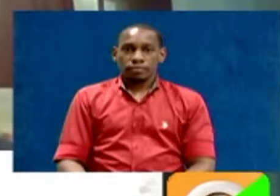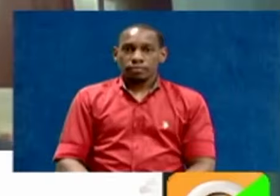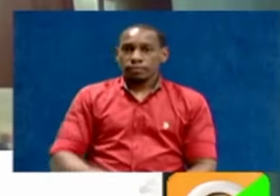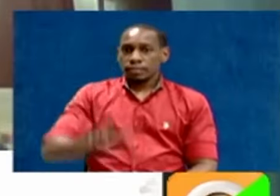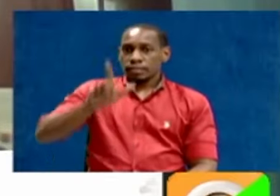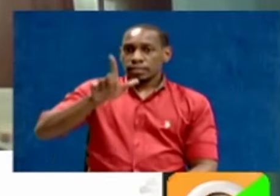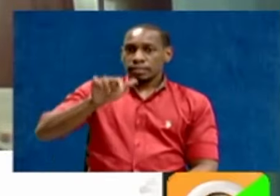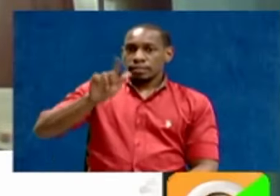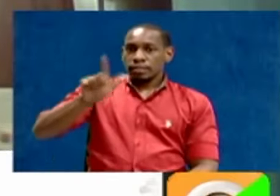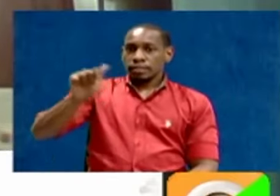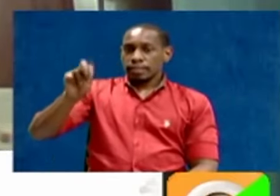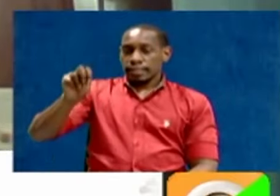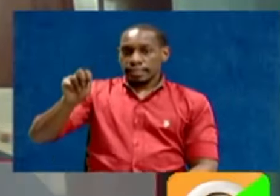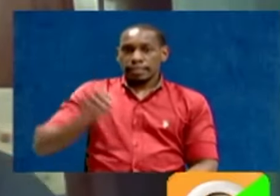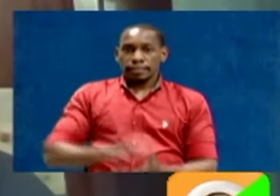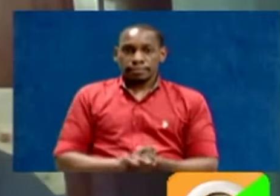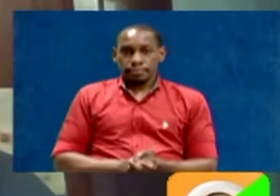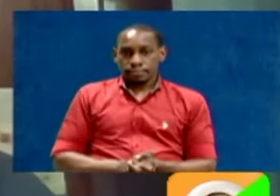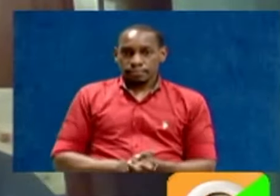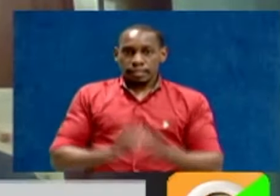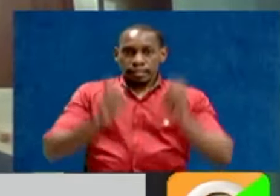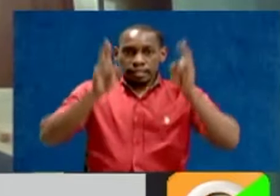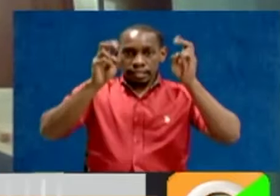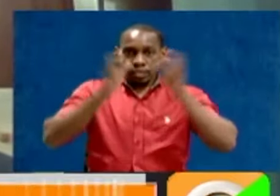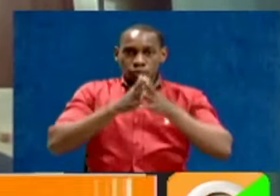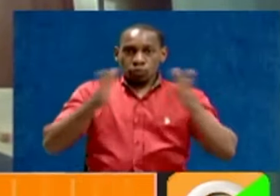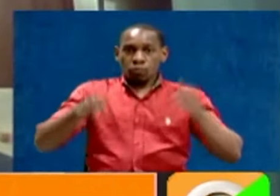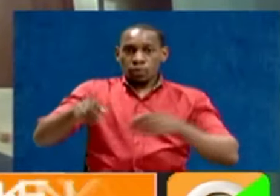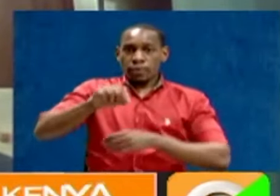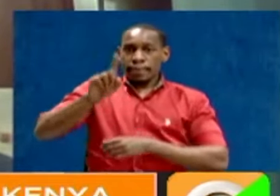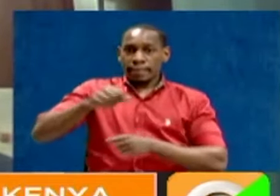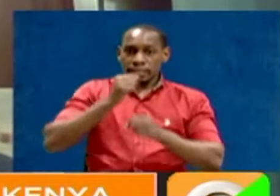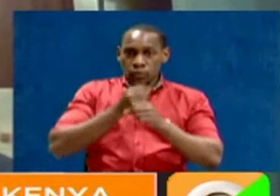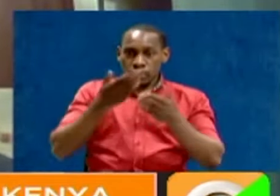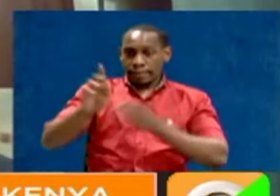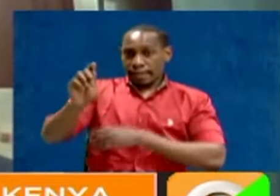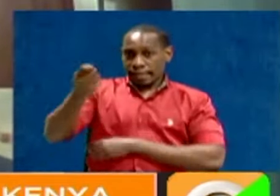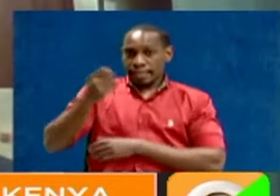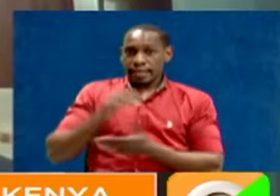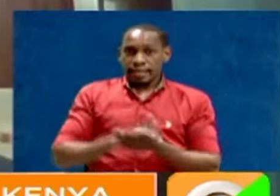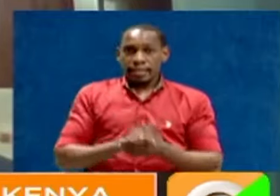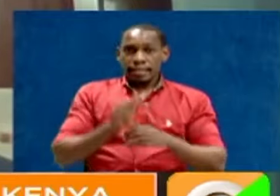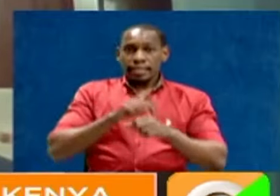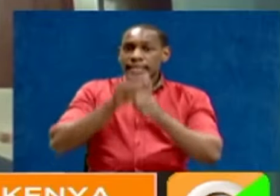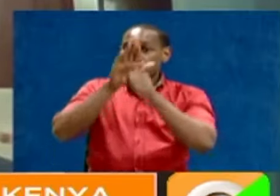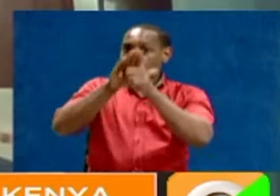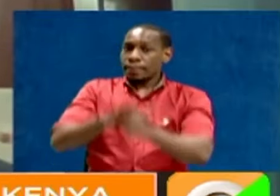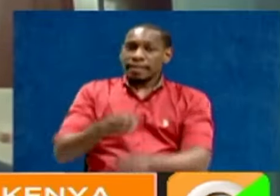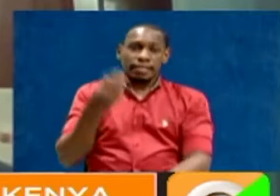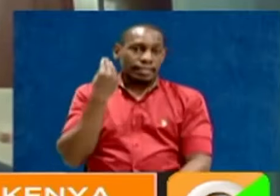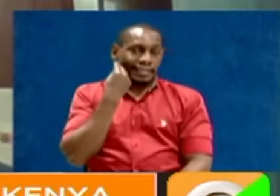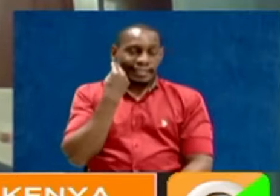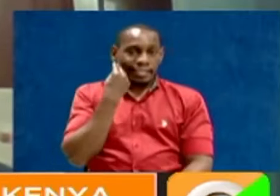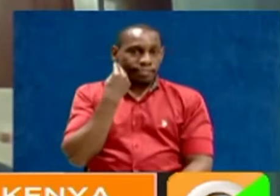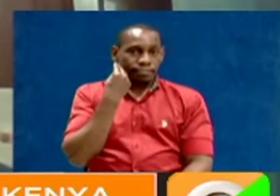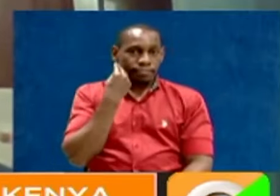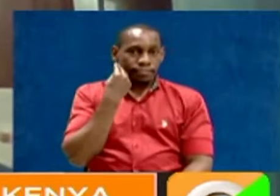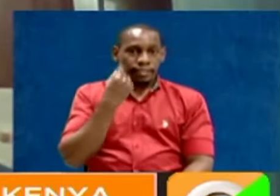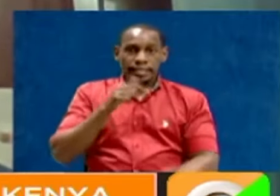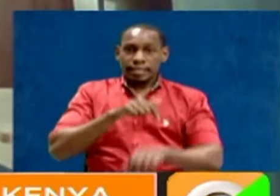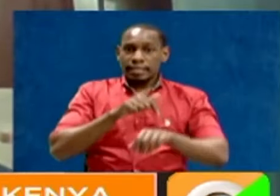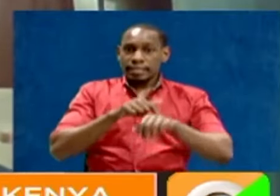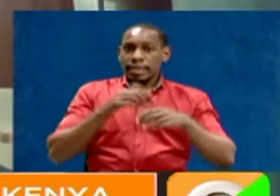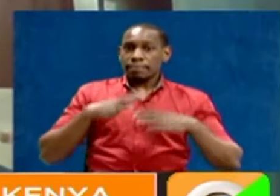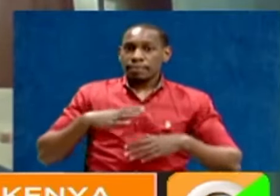Lillian, I think the biggest thing we didn't do right as a country is when we stigmatize the disease. When